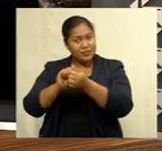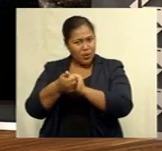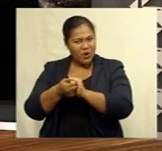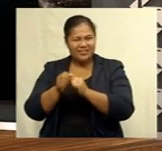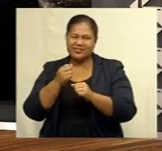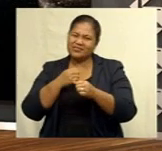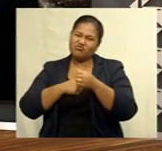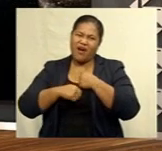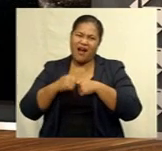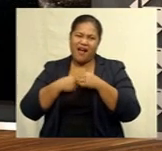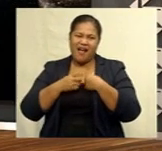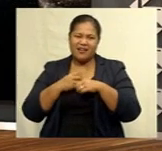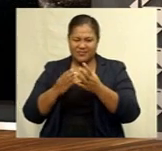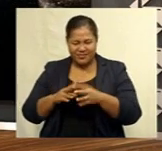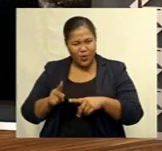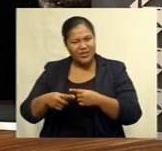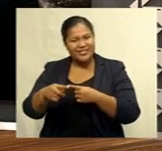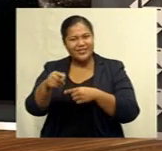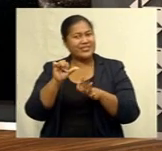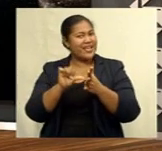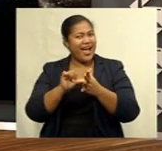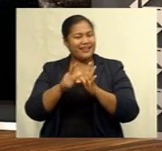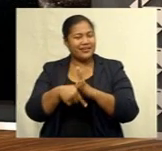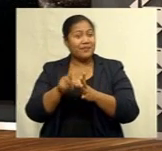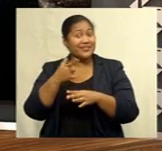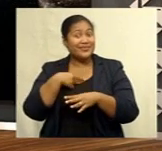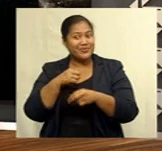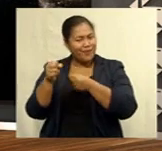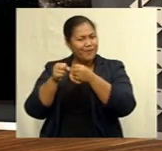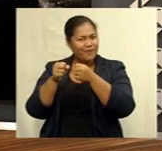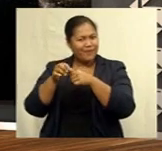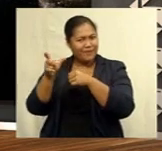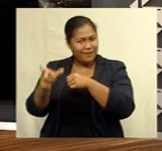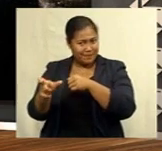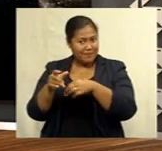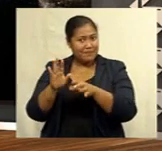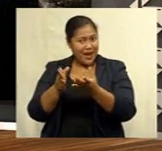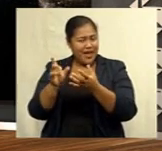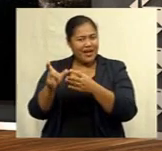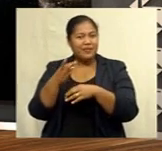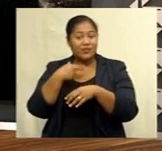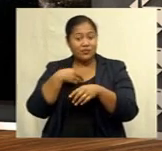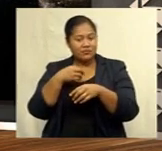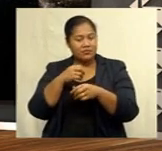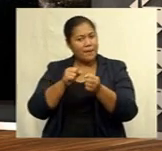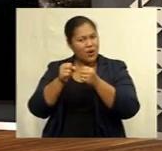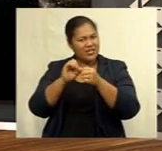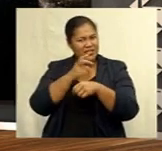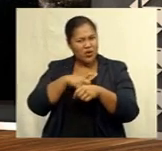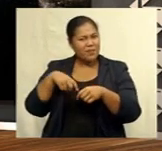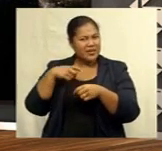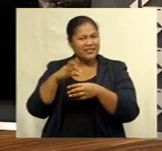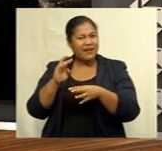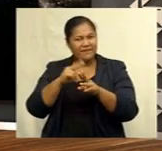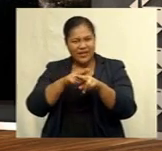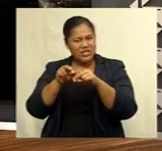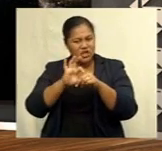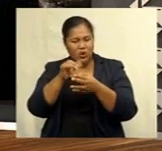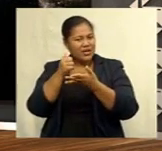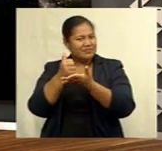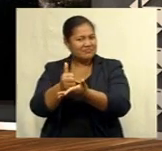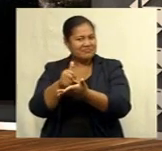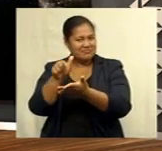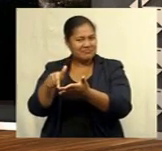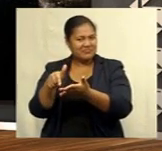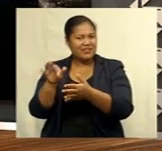these difficult times. This after some boxers raised concerns on why the Boxing Commission of Fiji is not assisting them during this